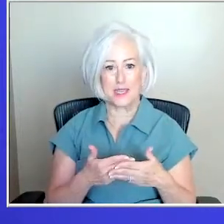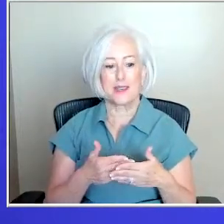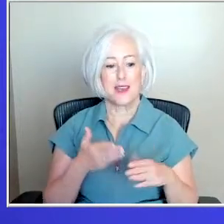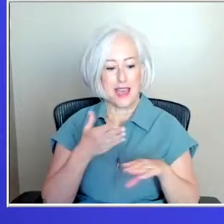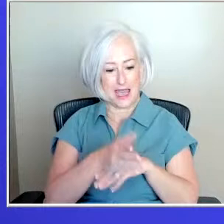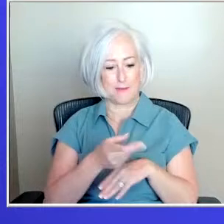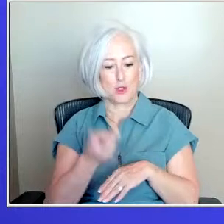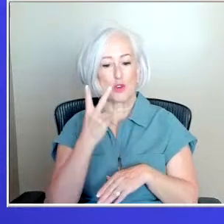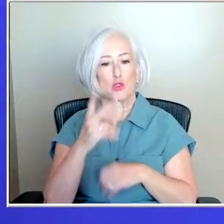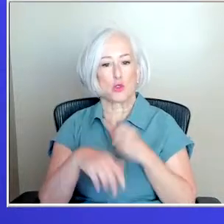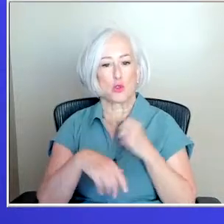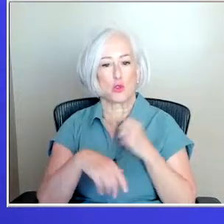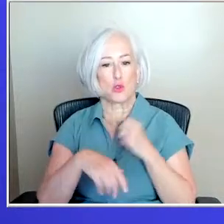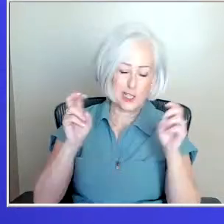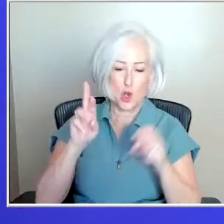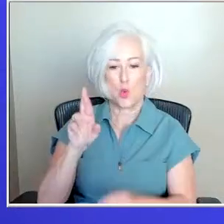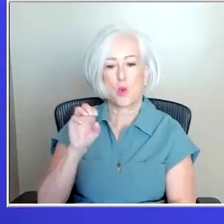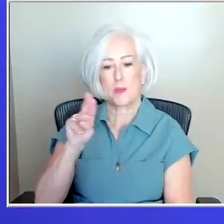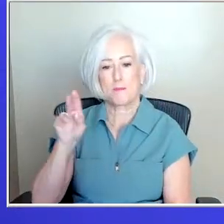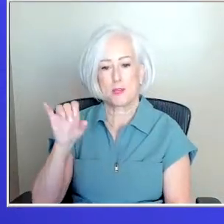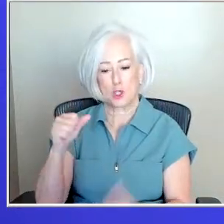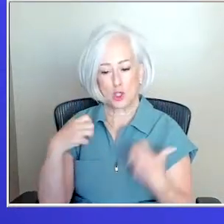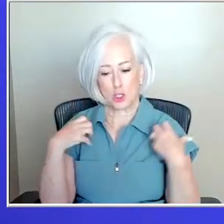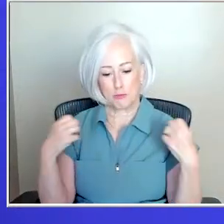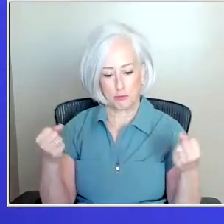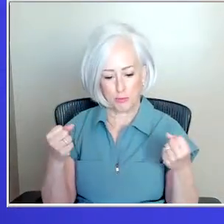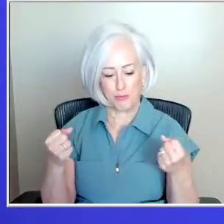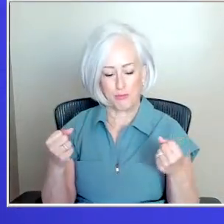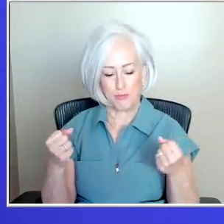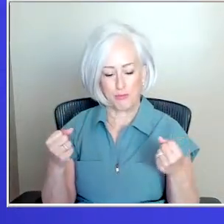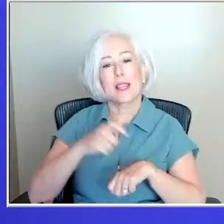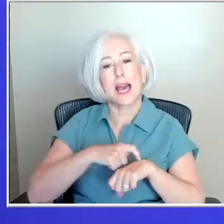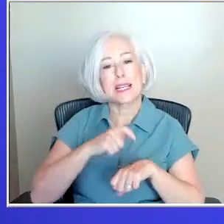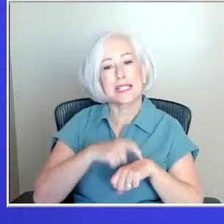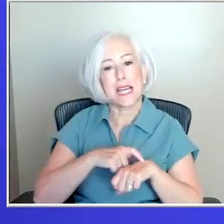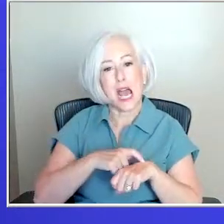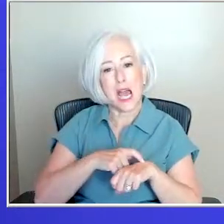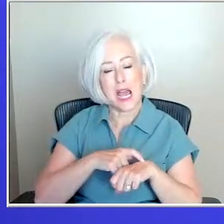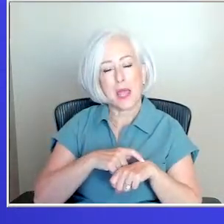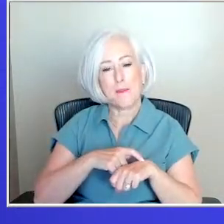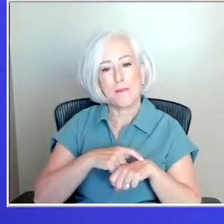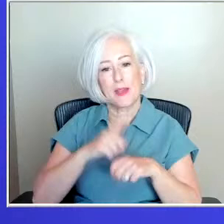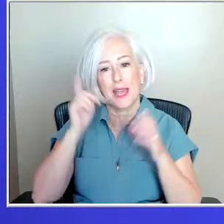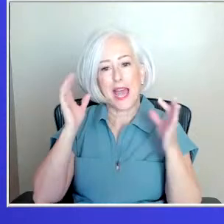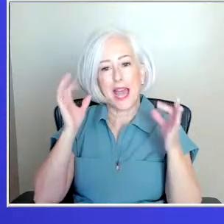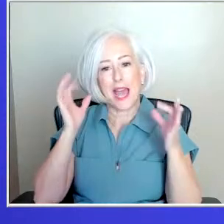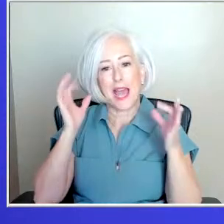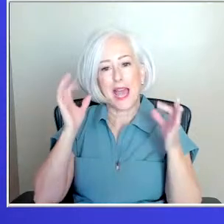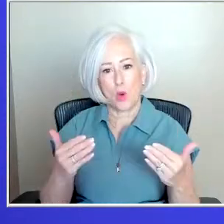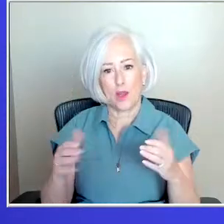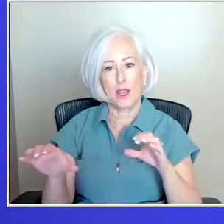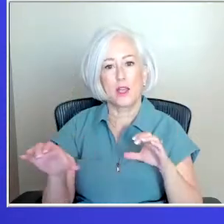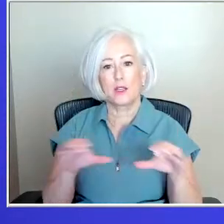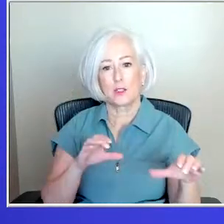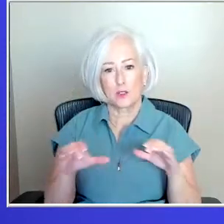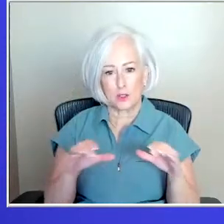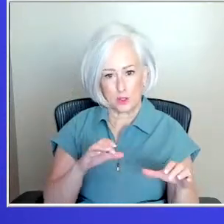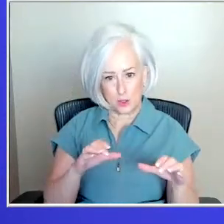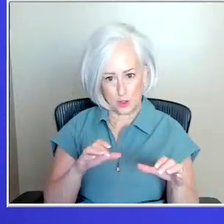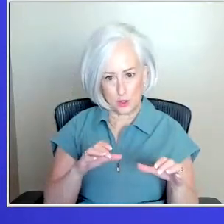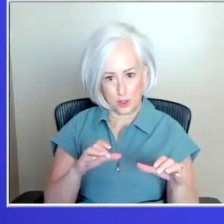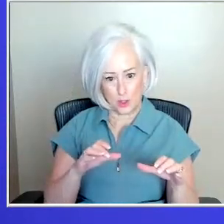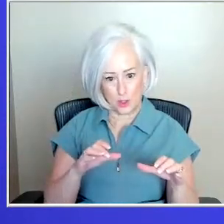And so during that time, I decided to go ahead and do the prophylactic double mastectomy